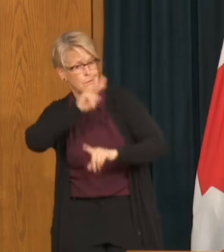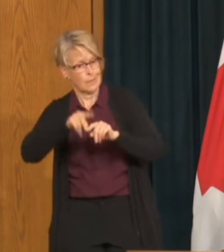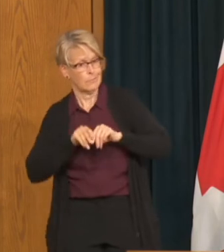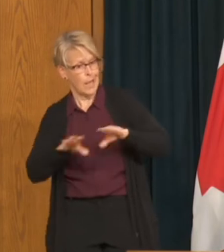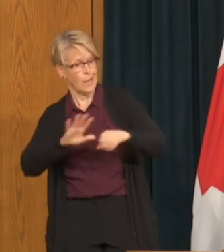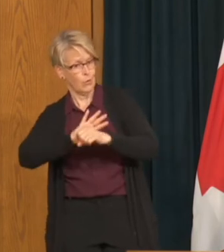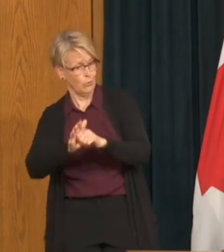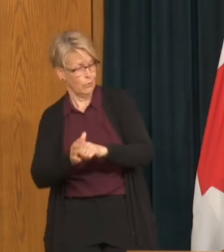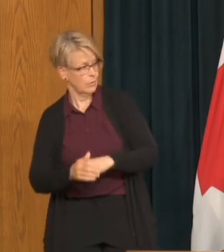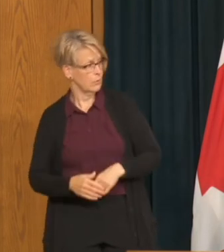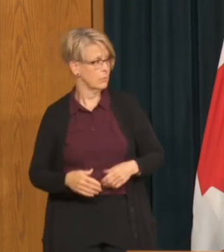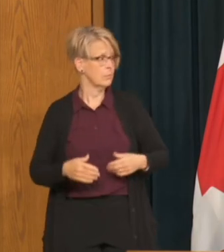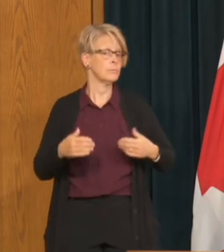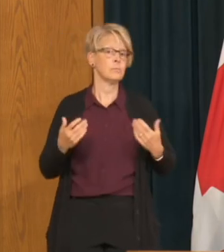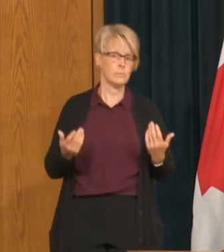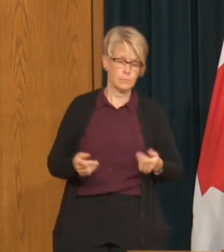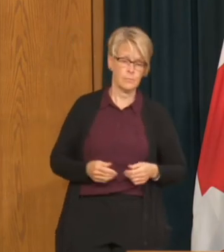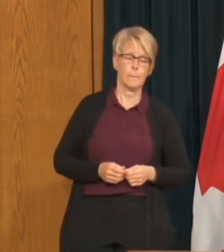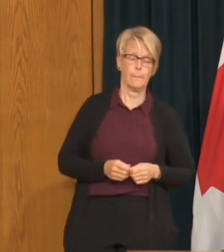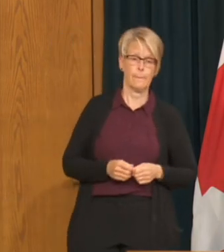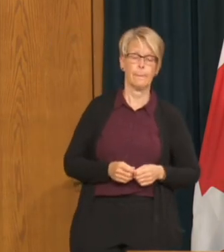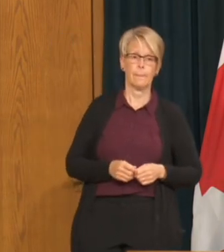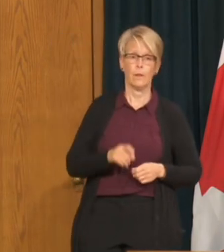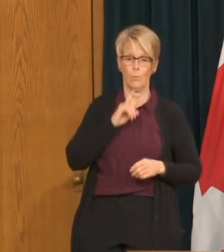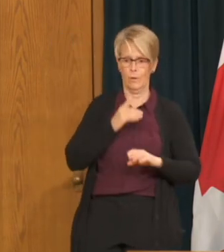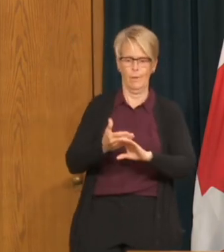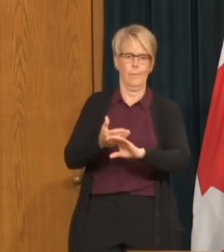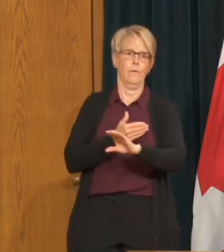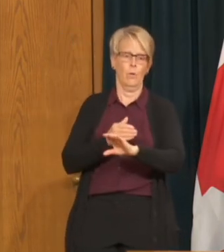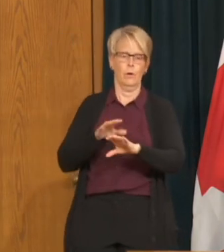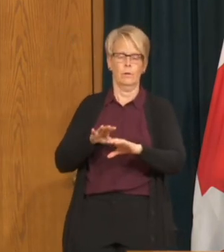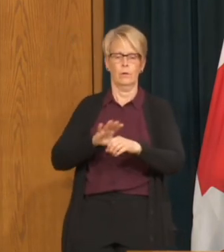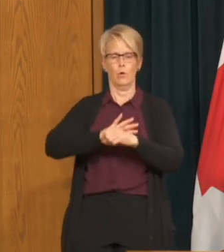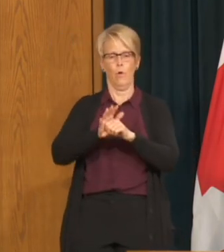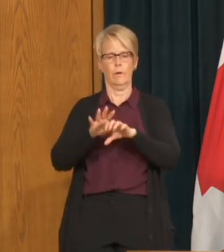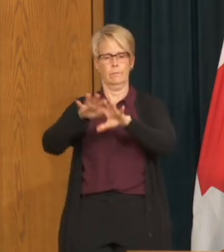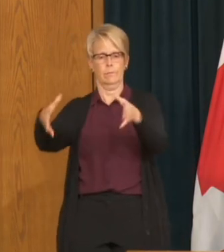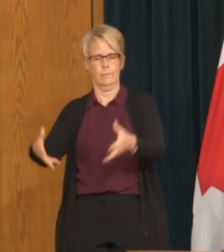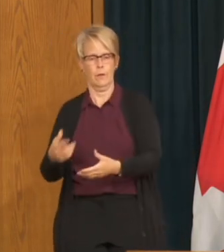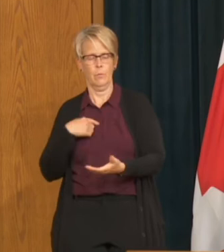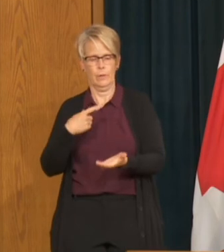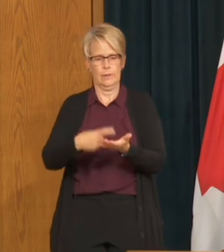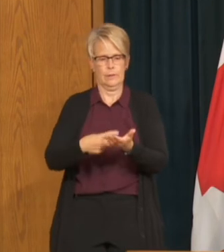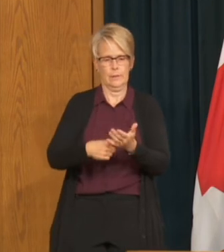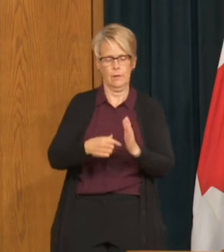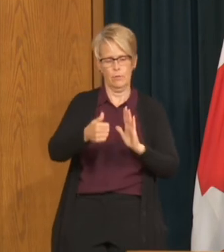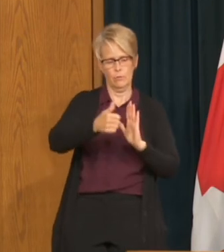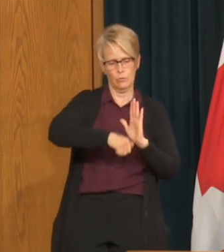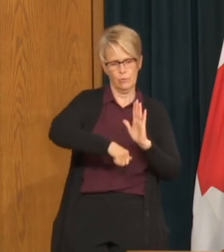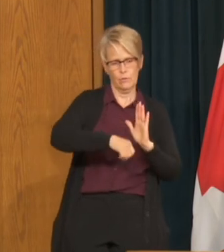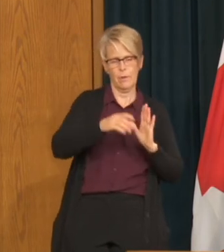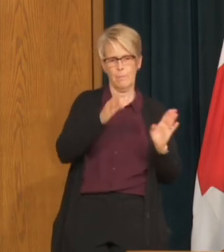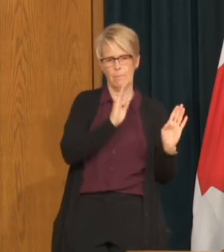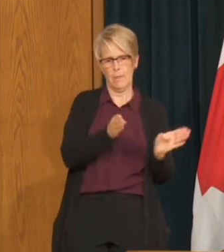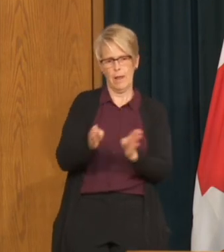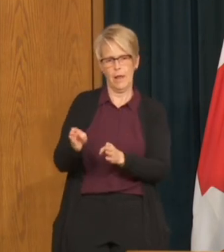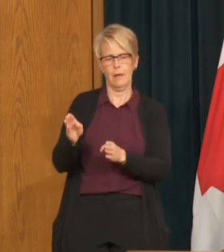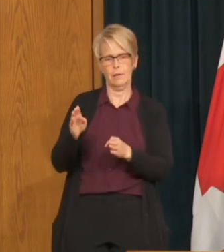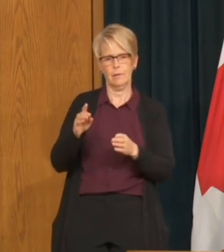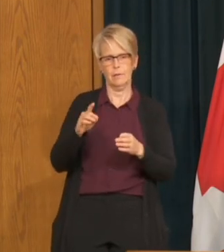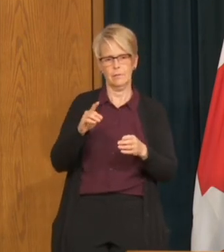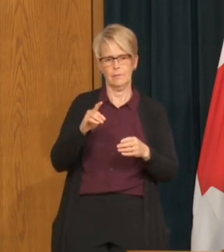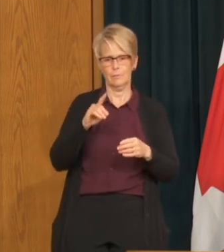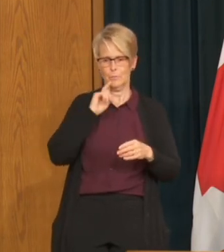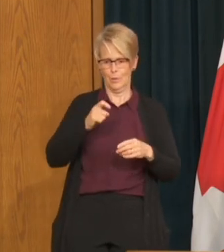Certainly, even before the pandemic, Lisa, we had announced a surgical initiative last fall to take place